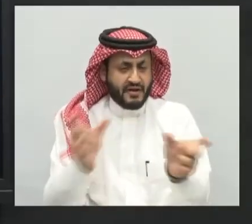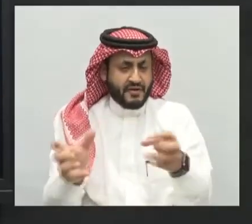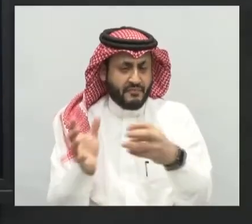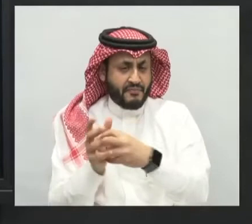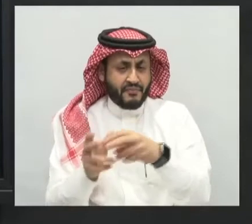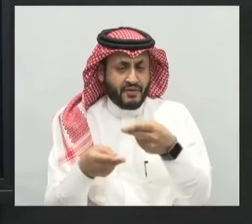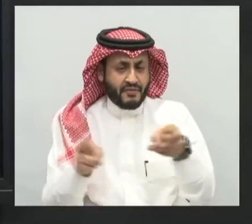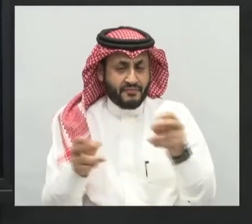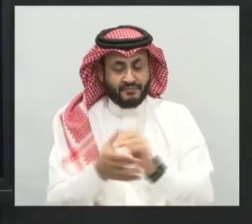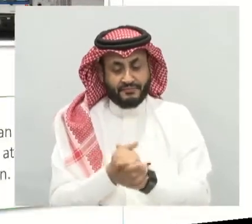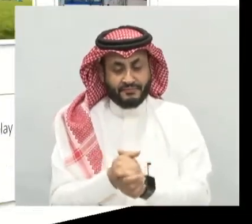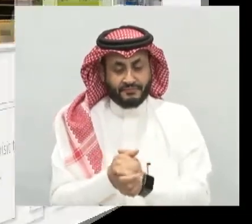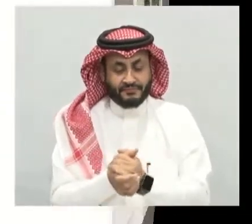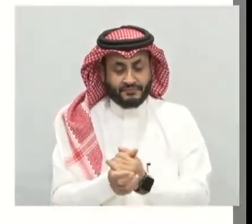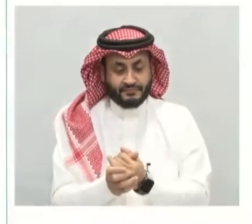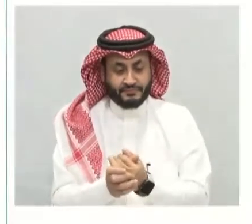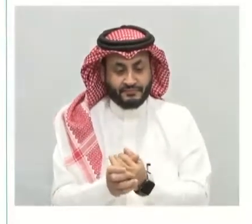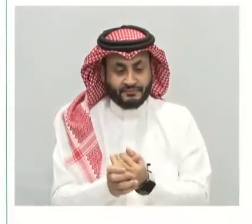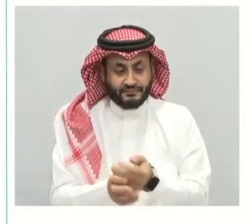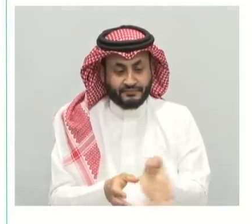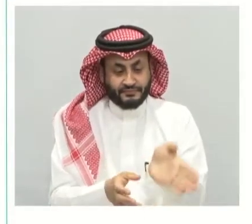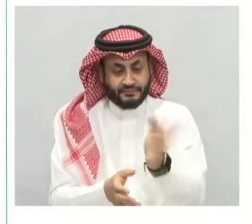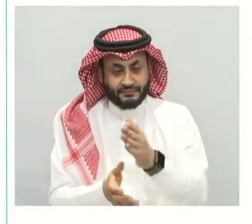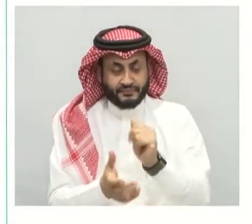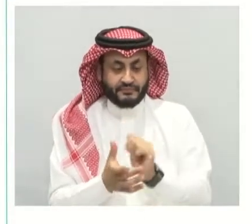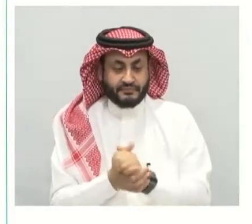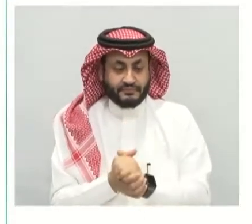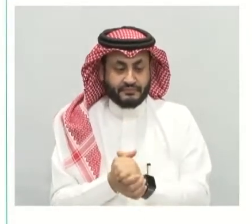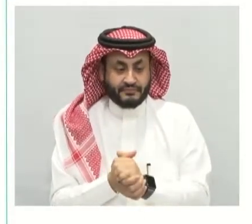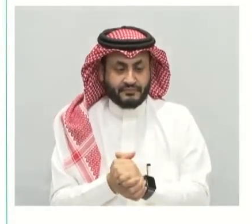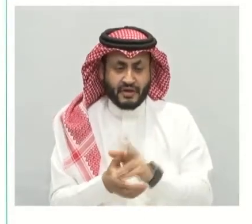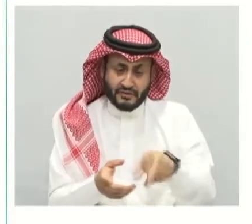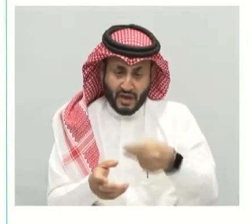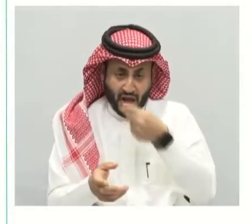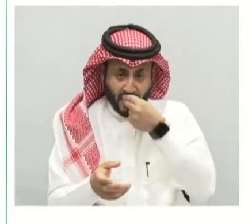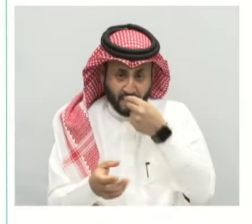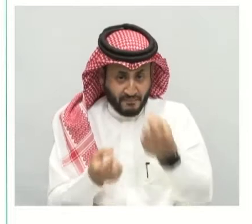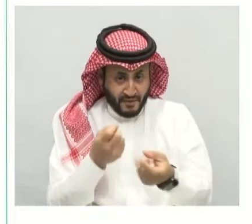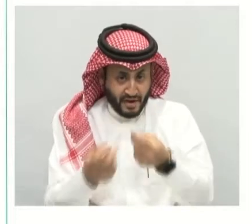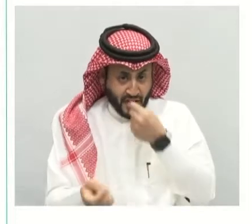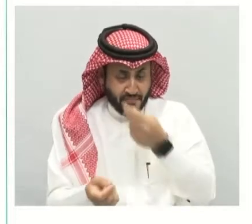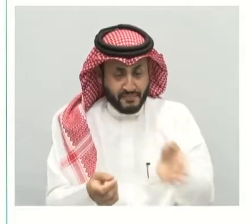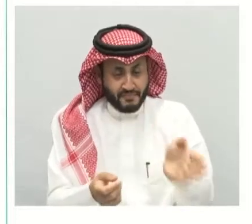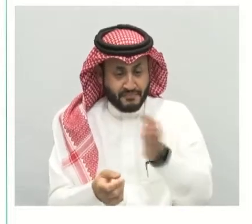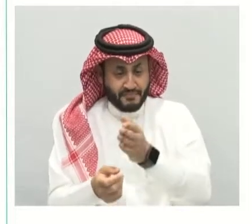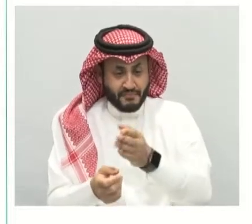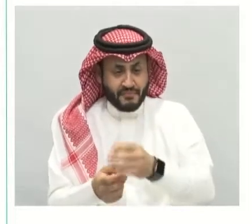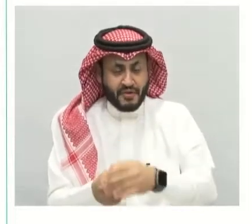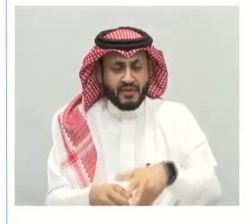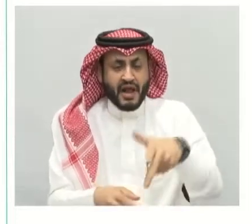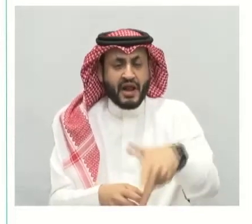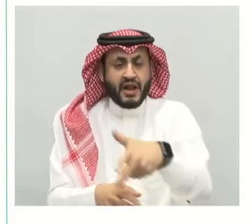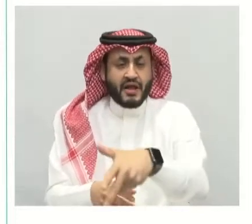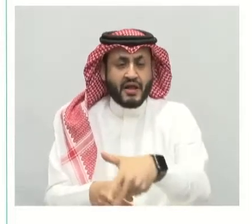different places. And also you can eat at the restaurants, and children can